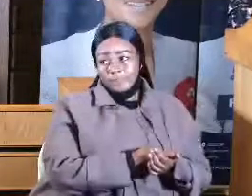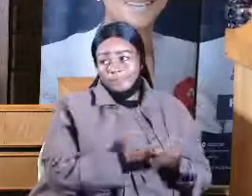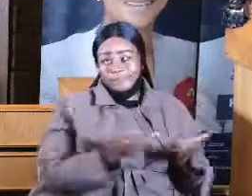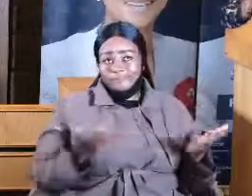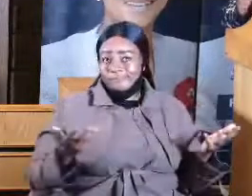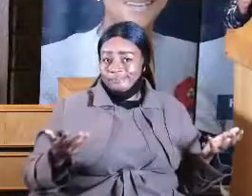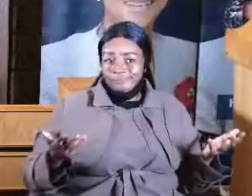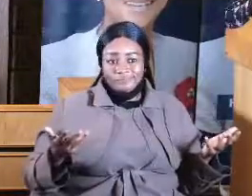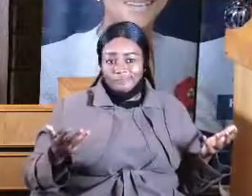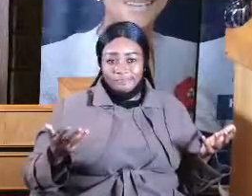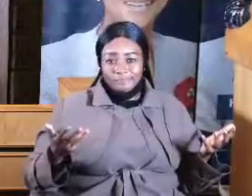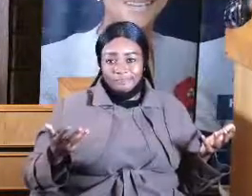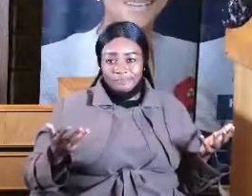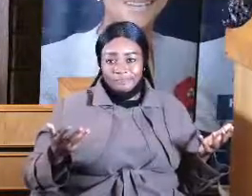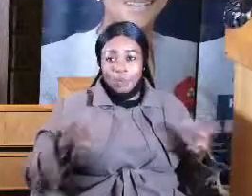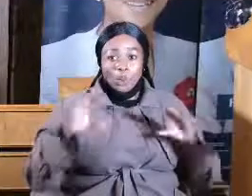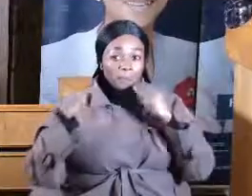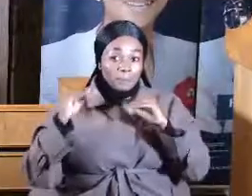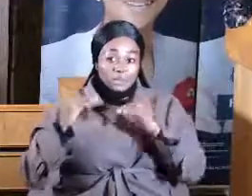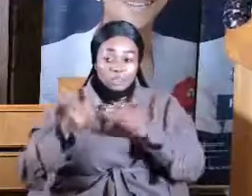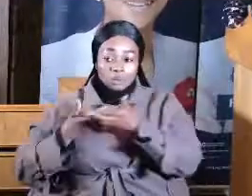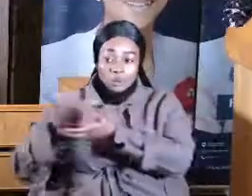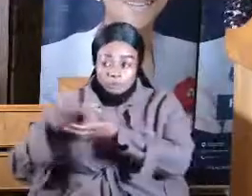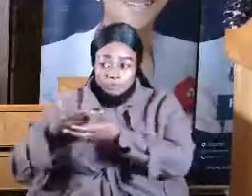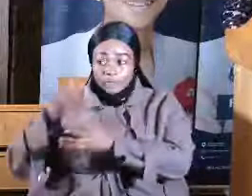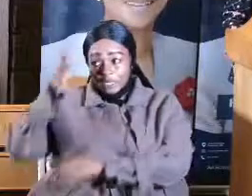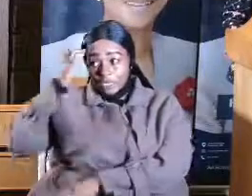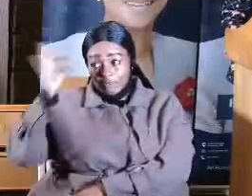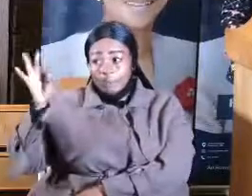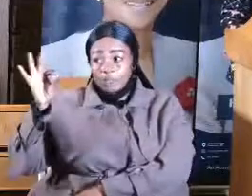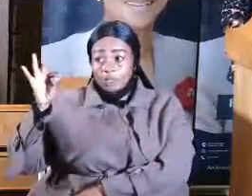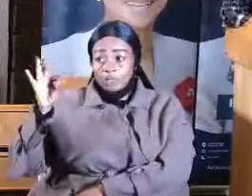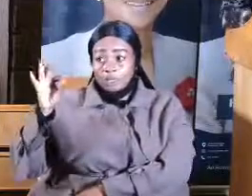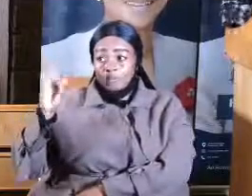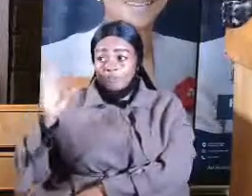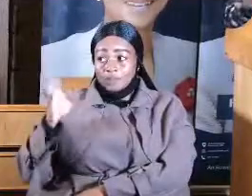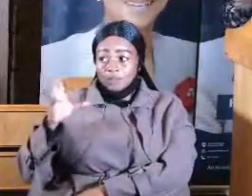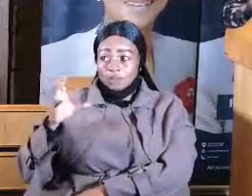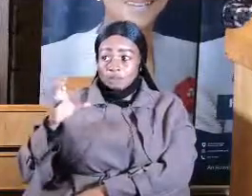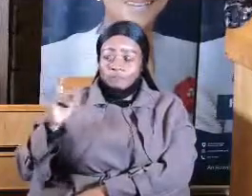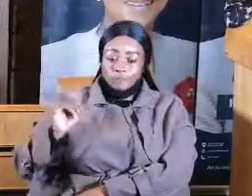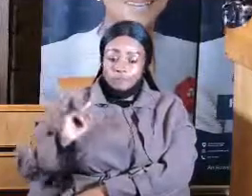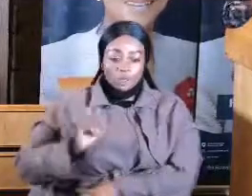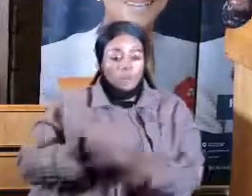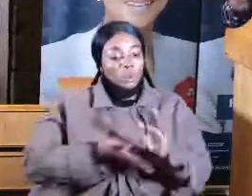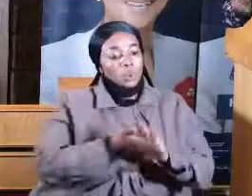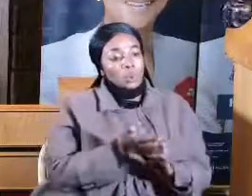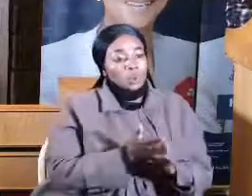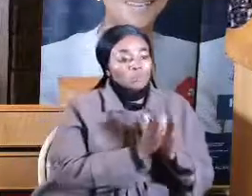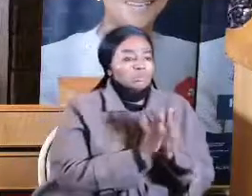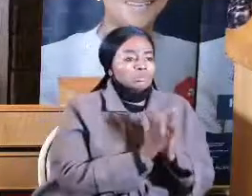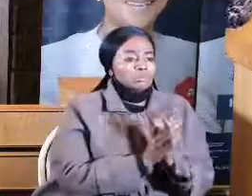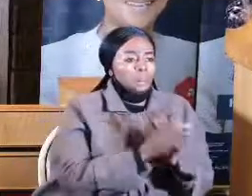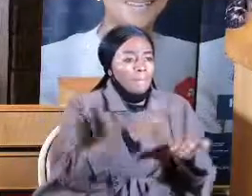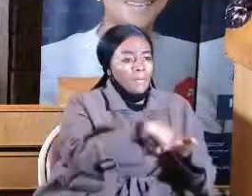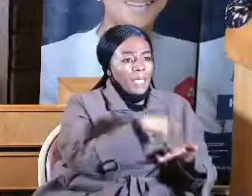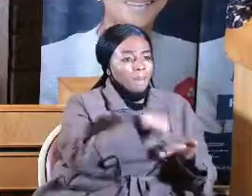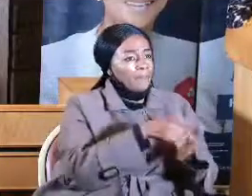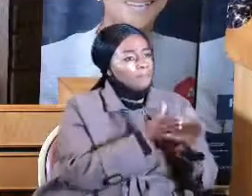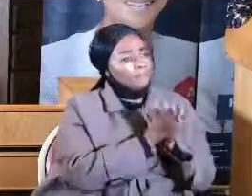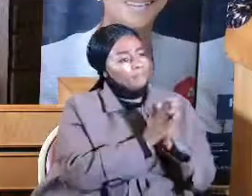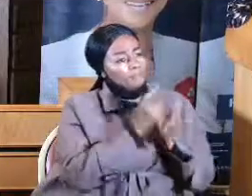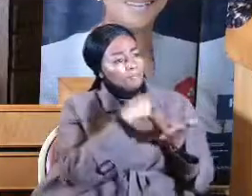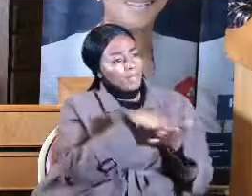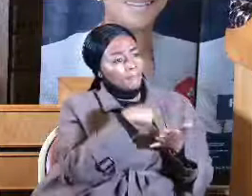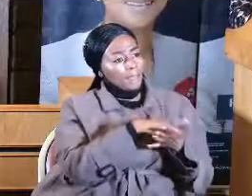that is the issues when you do business with government here in the Free State. You go and you beg them for your payment, they don't pay.